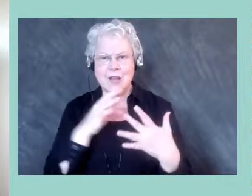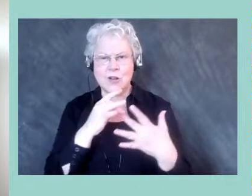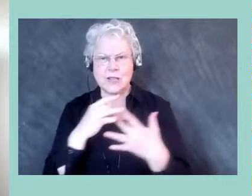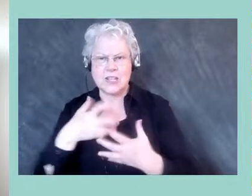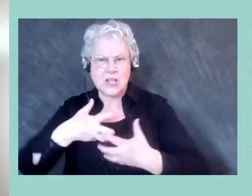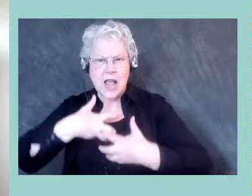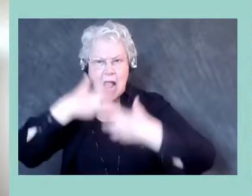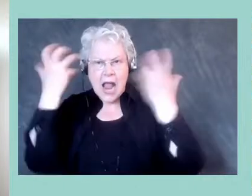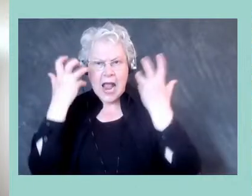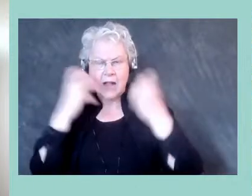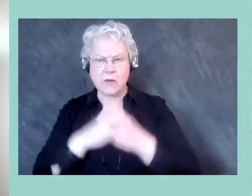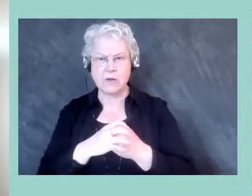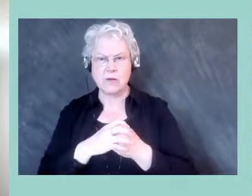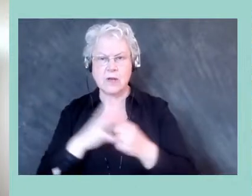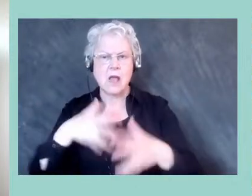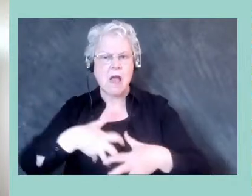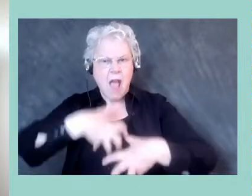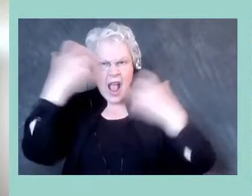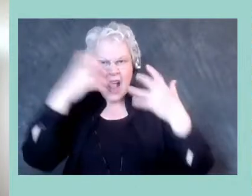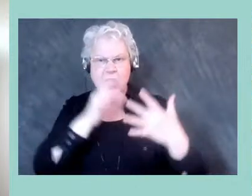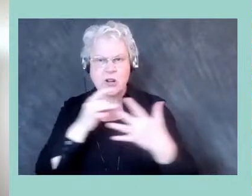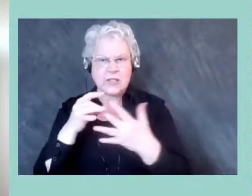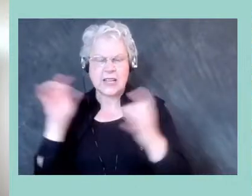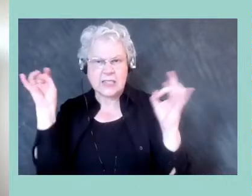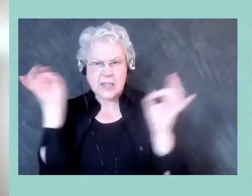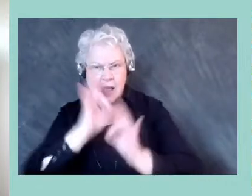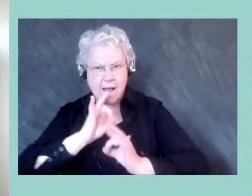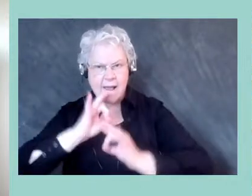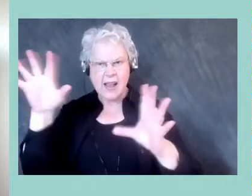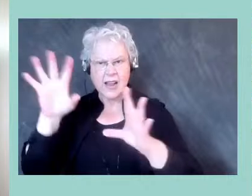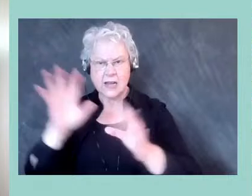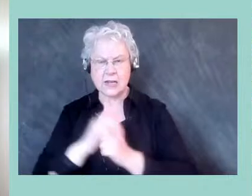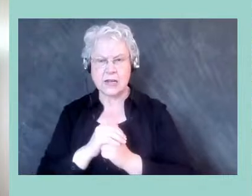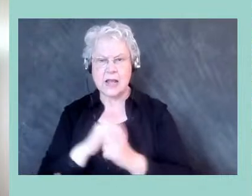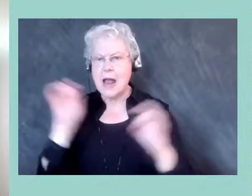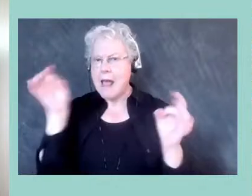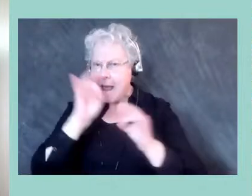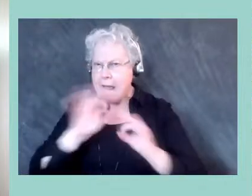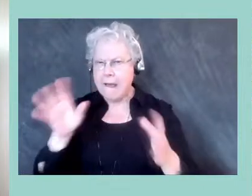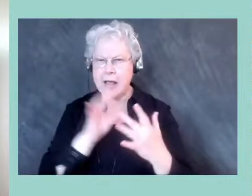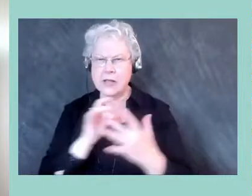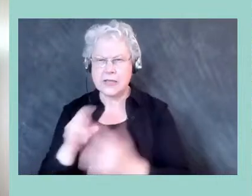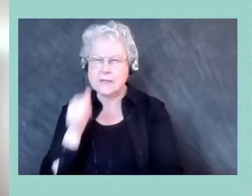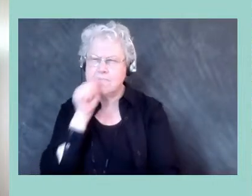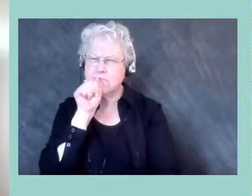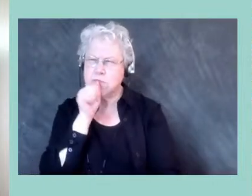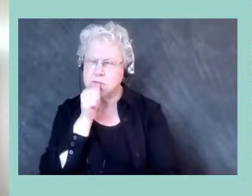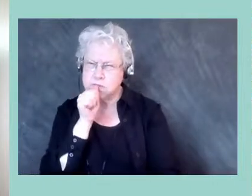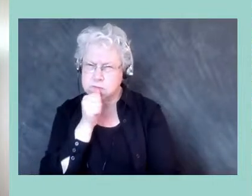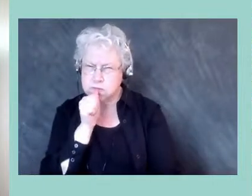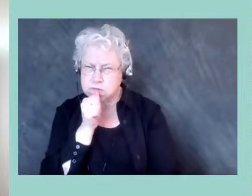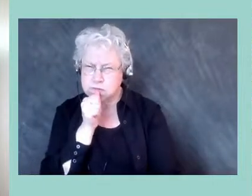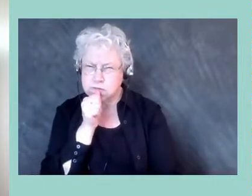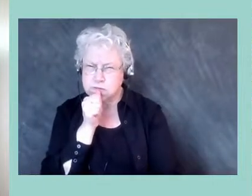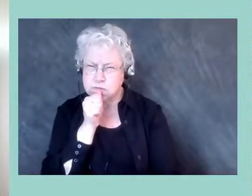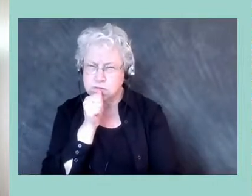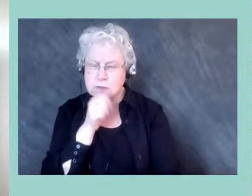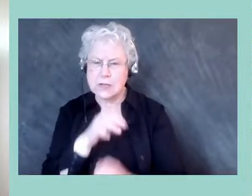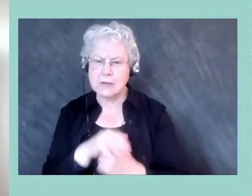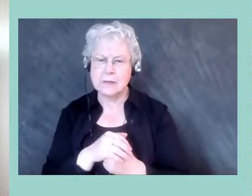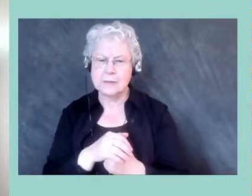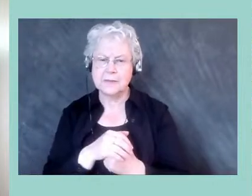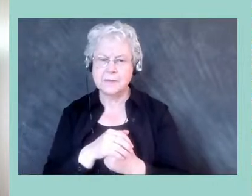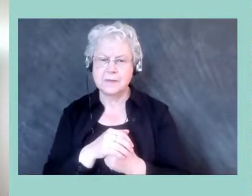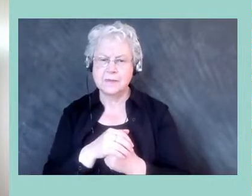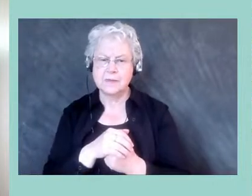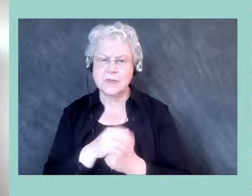anger. Anger leads to hate. Hate leads to suffering. So